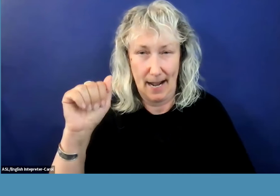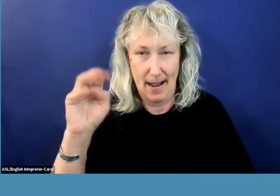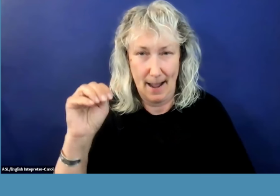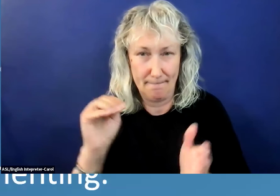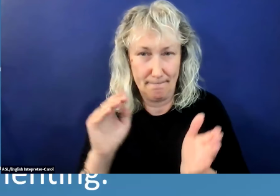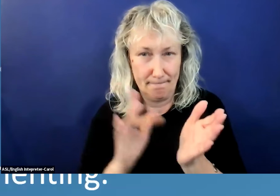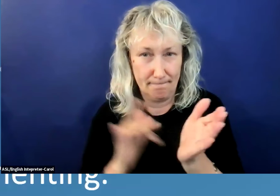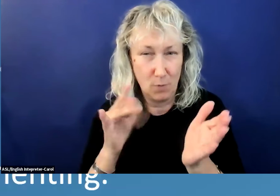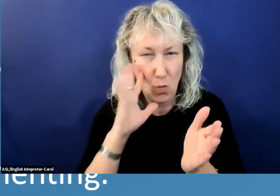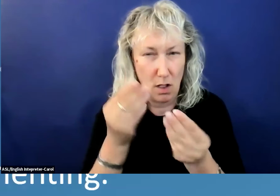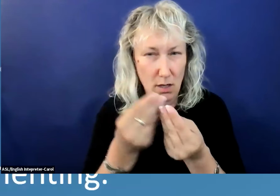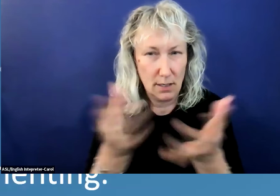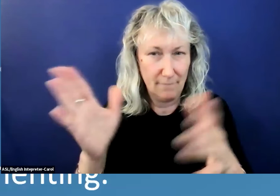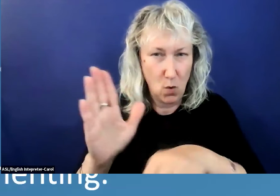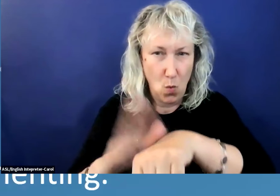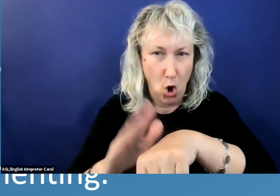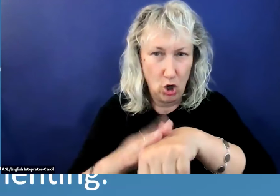please.